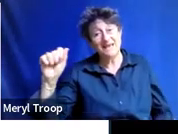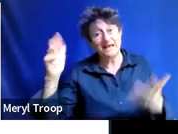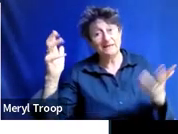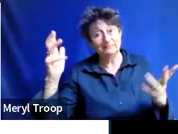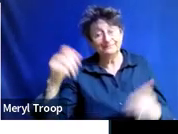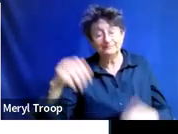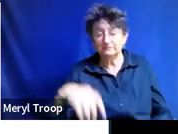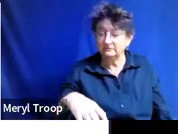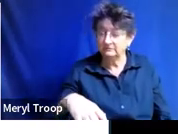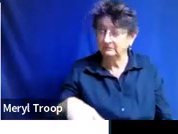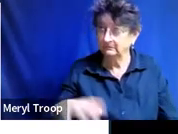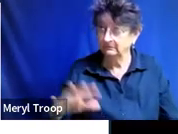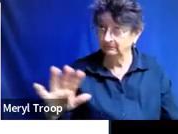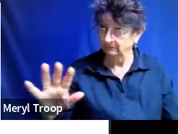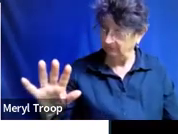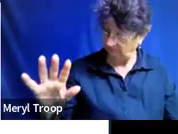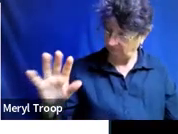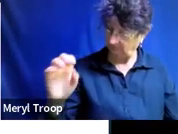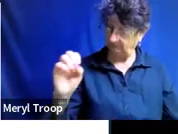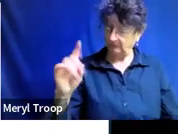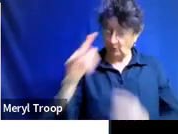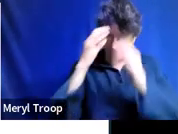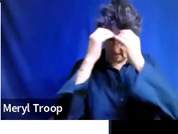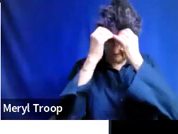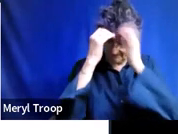So, okay, I got to process this.